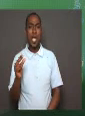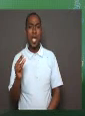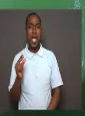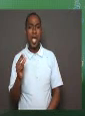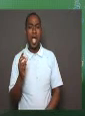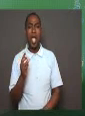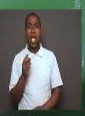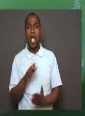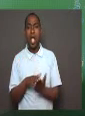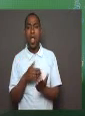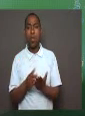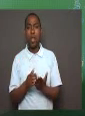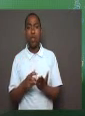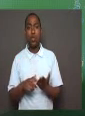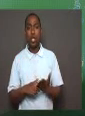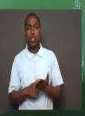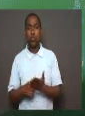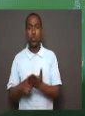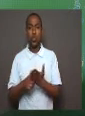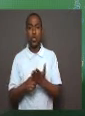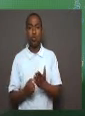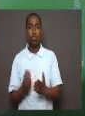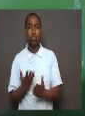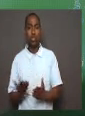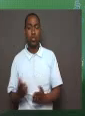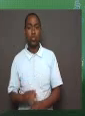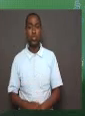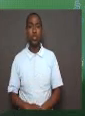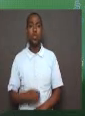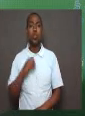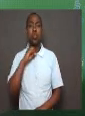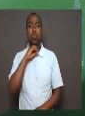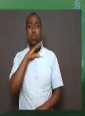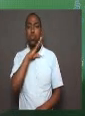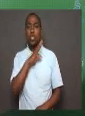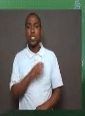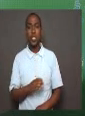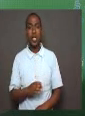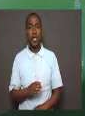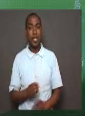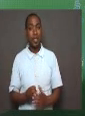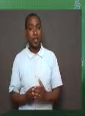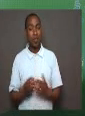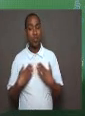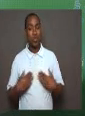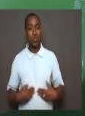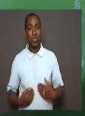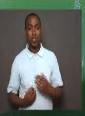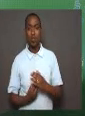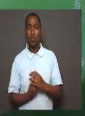many substances. Waste products that are produced throughout the